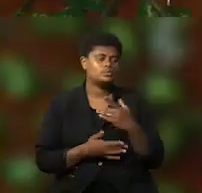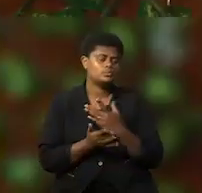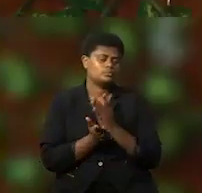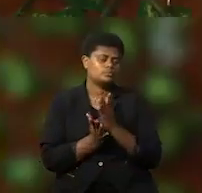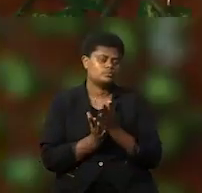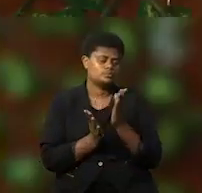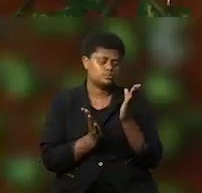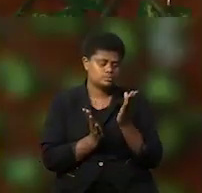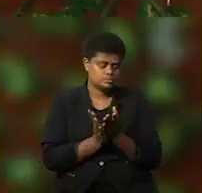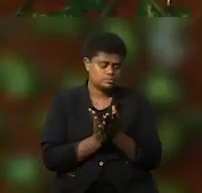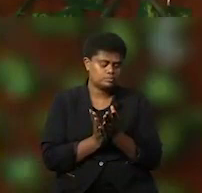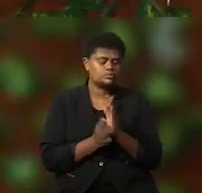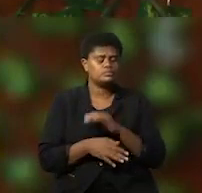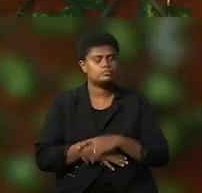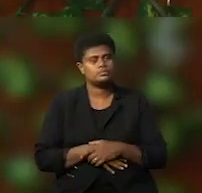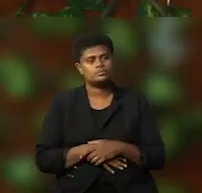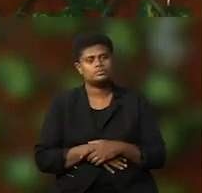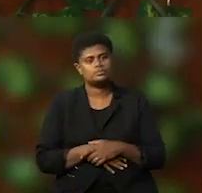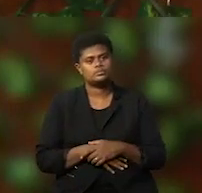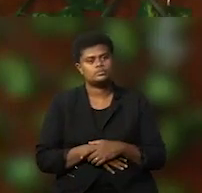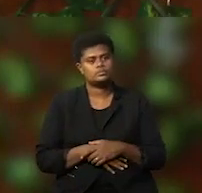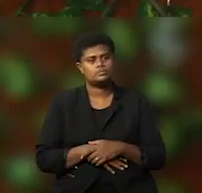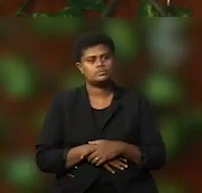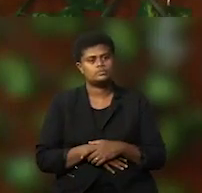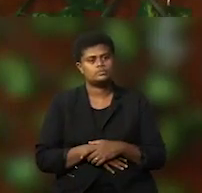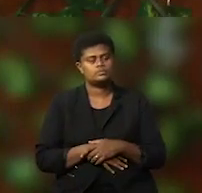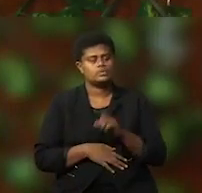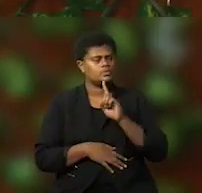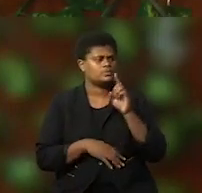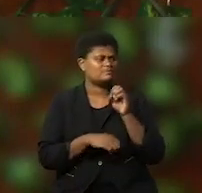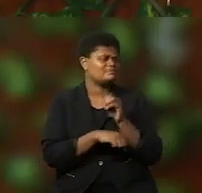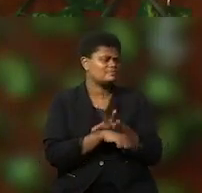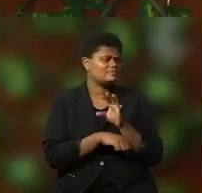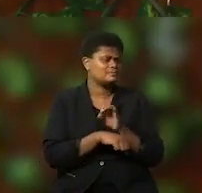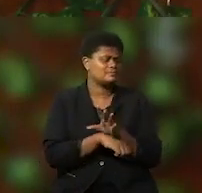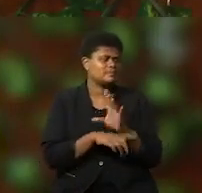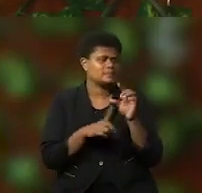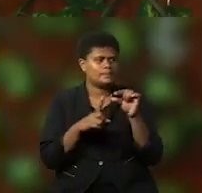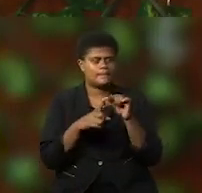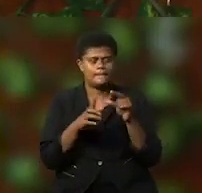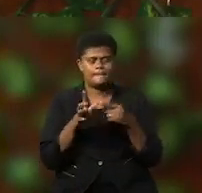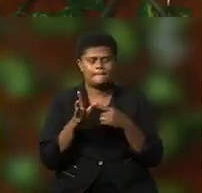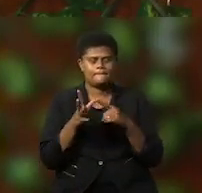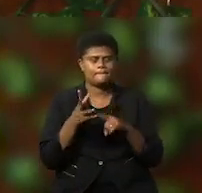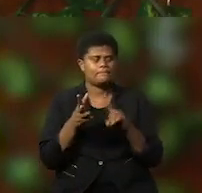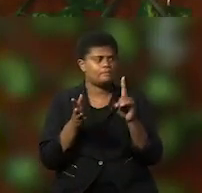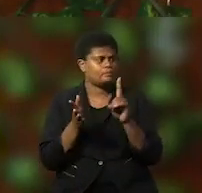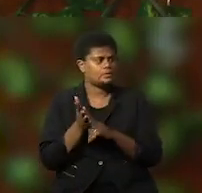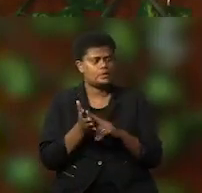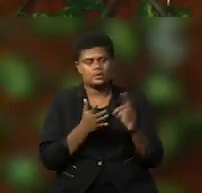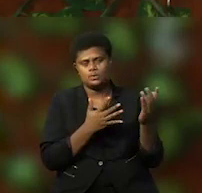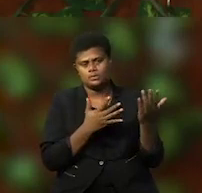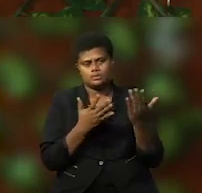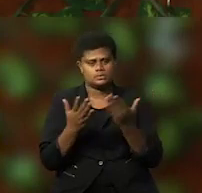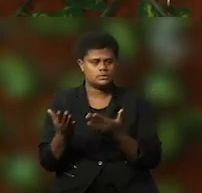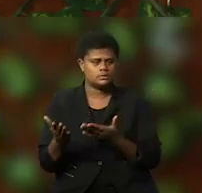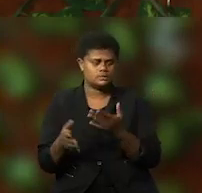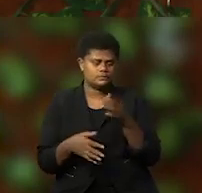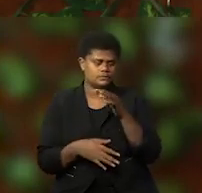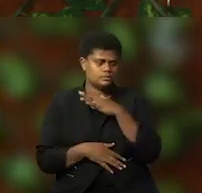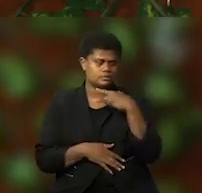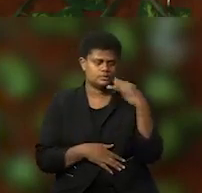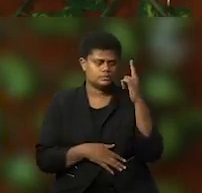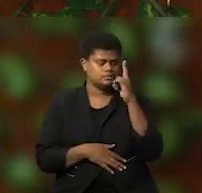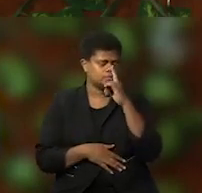counsel does the Apostle Paul give to Christians in Rome and also to us as recipients of God's mercy and